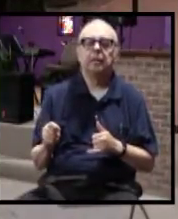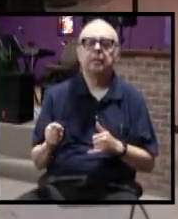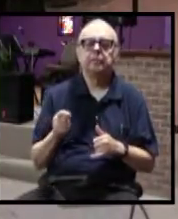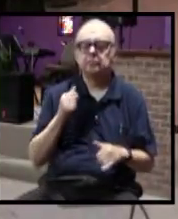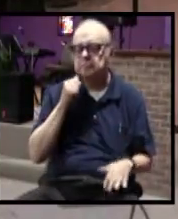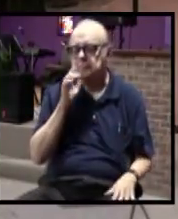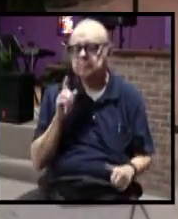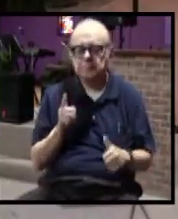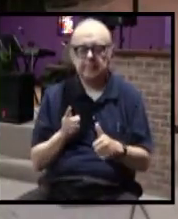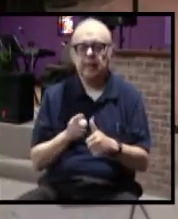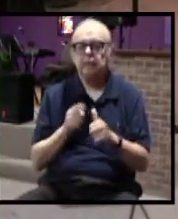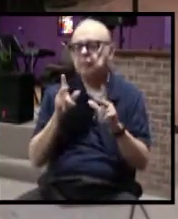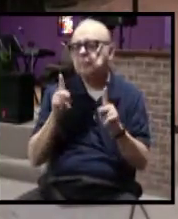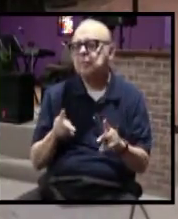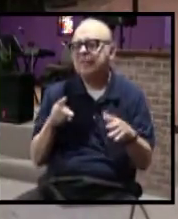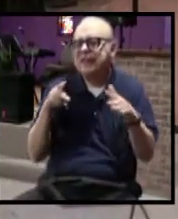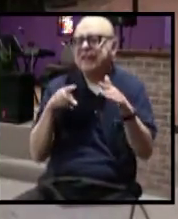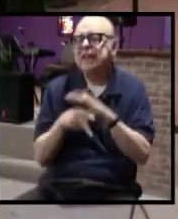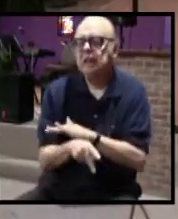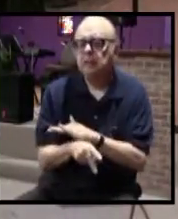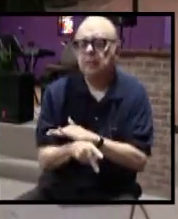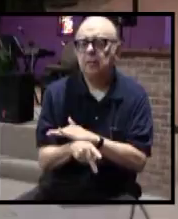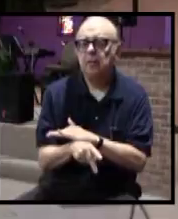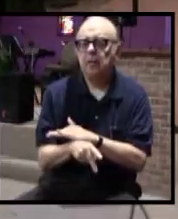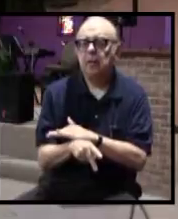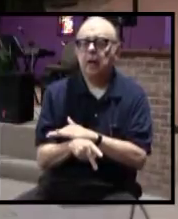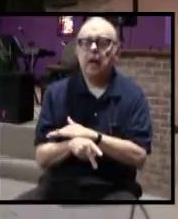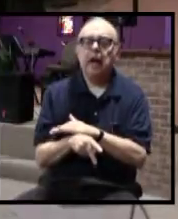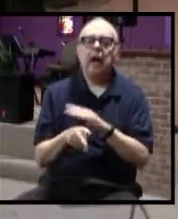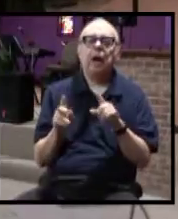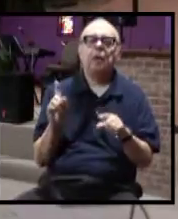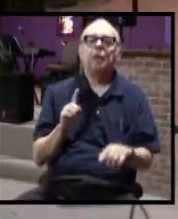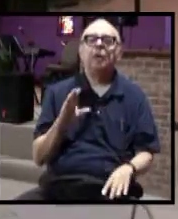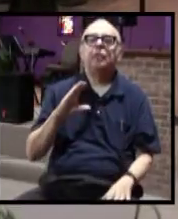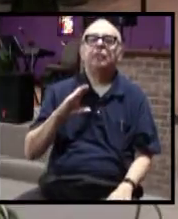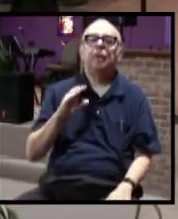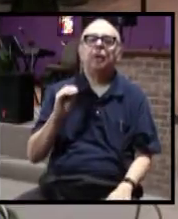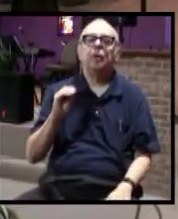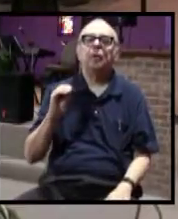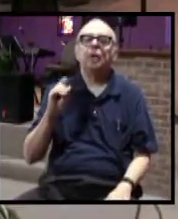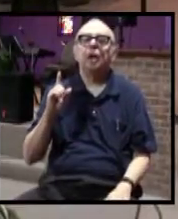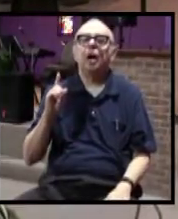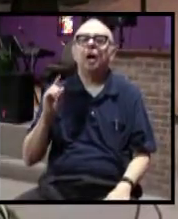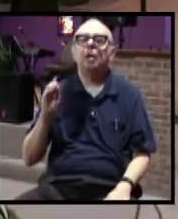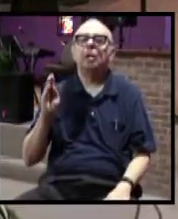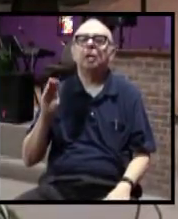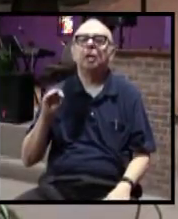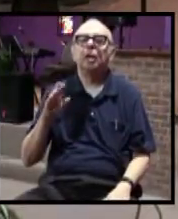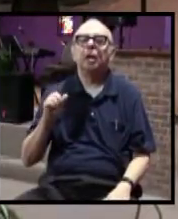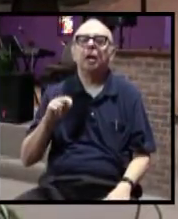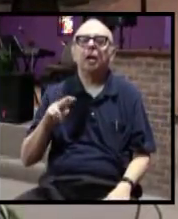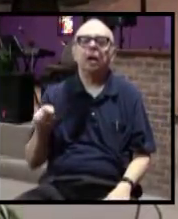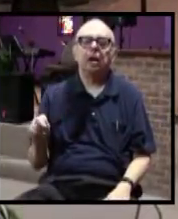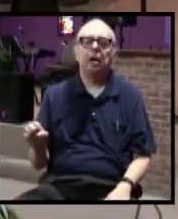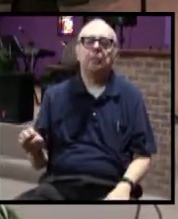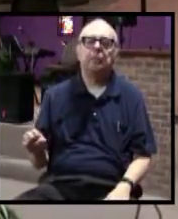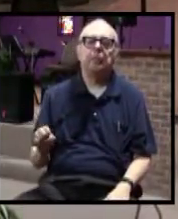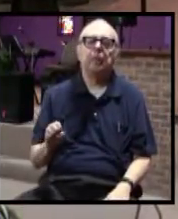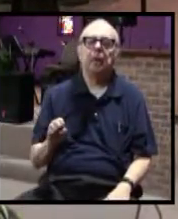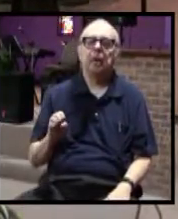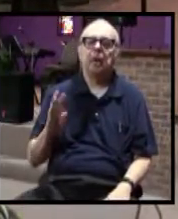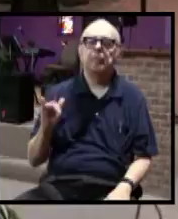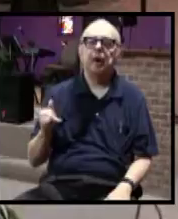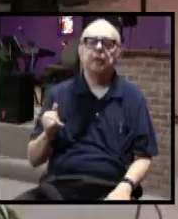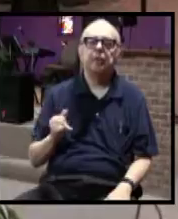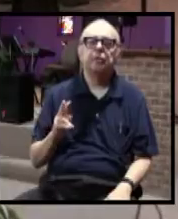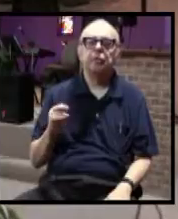She was the first person killed at Columbine by the two